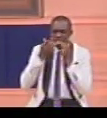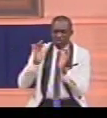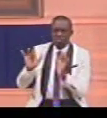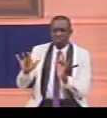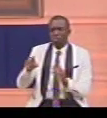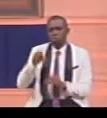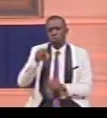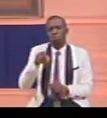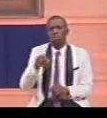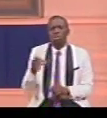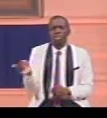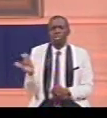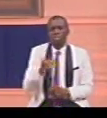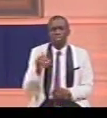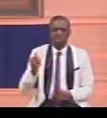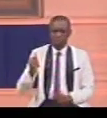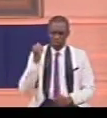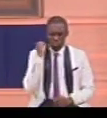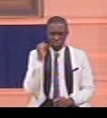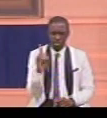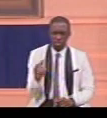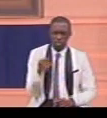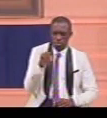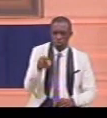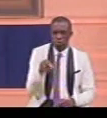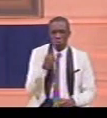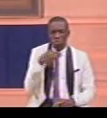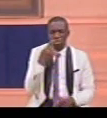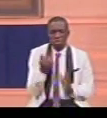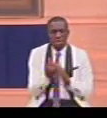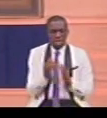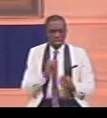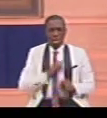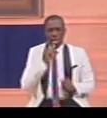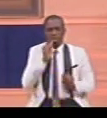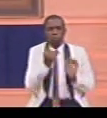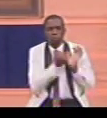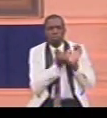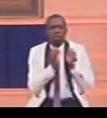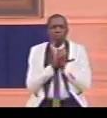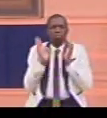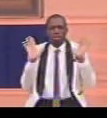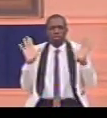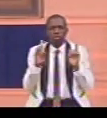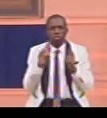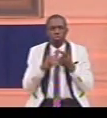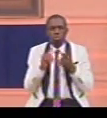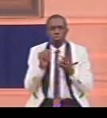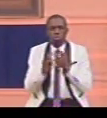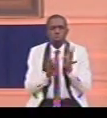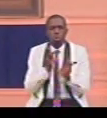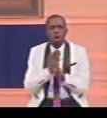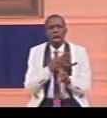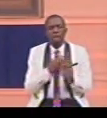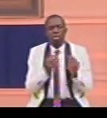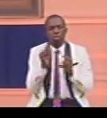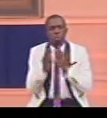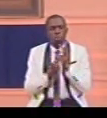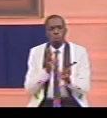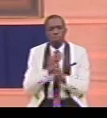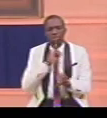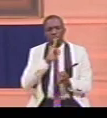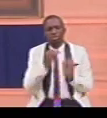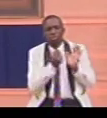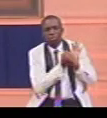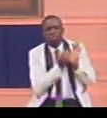you away from them and saying that's all right I am crucified to the world and the world is crucified unto me the evil